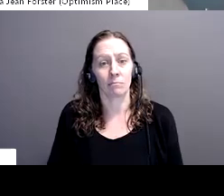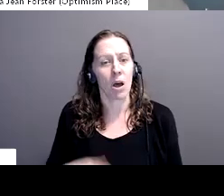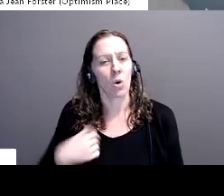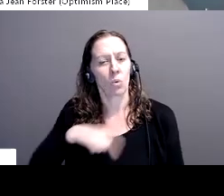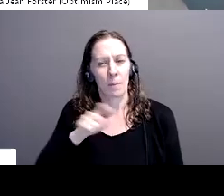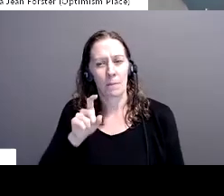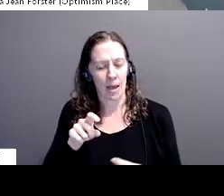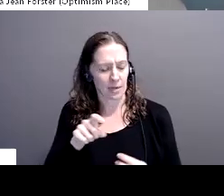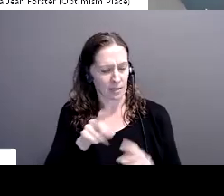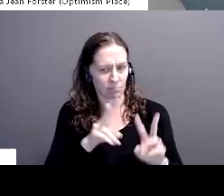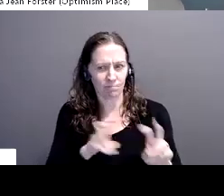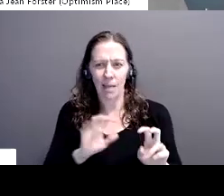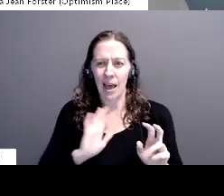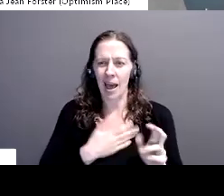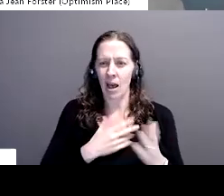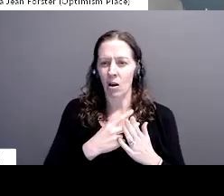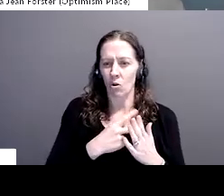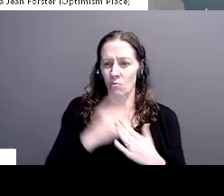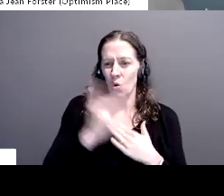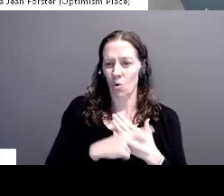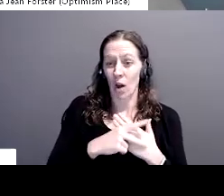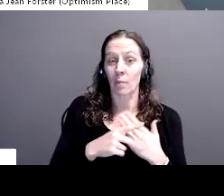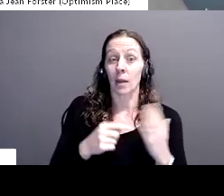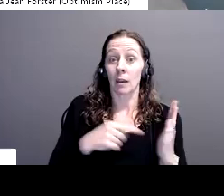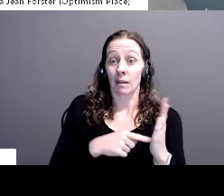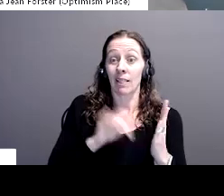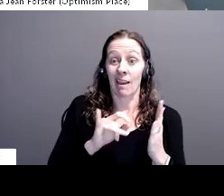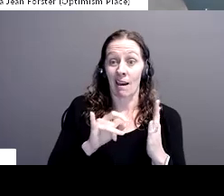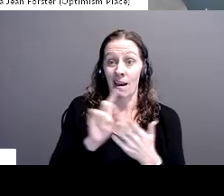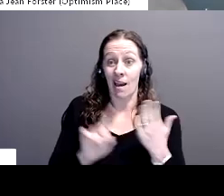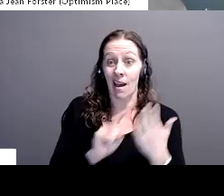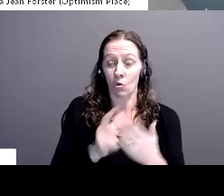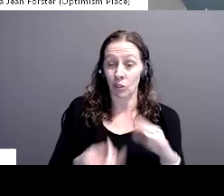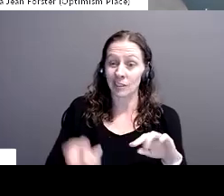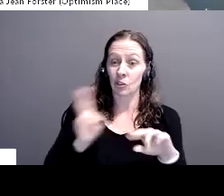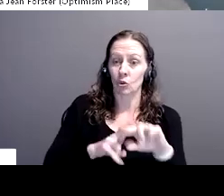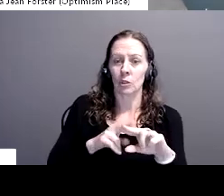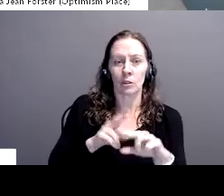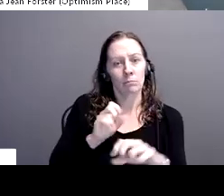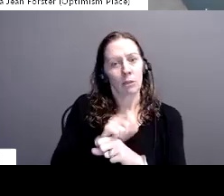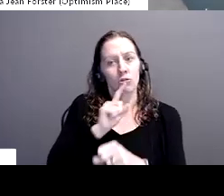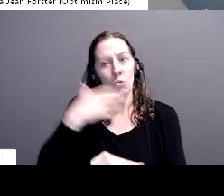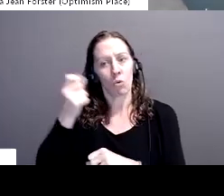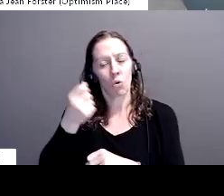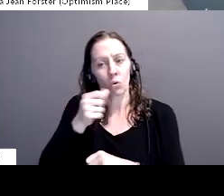programming is and really increase our programming hours in order to serve older women